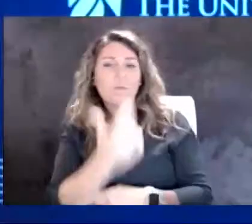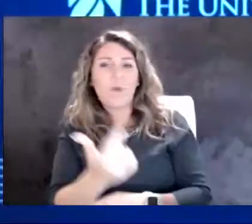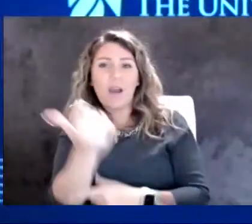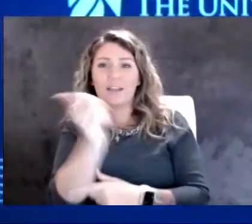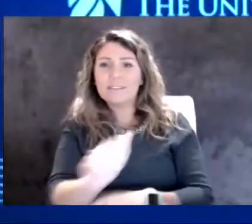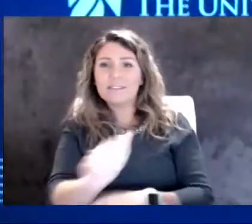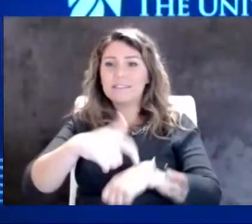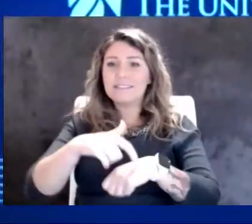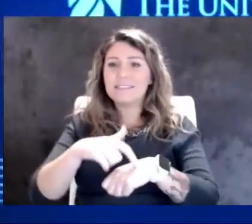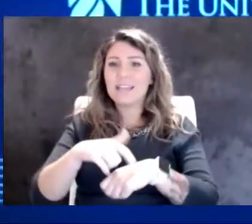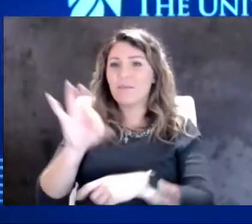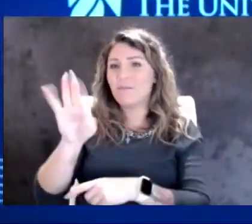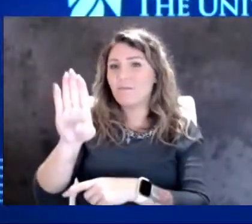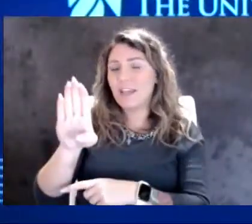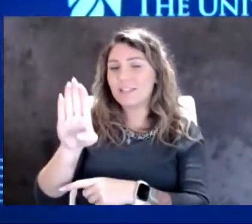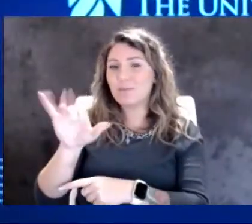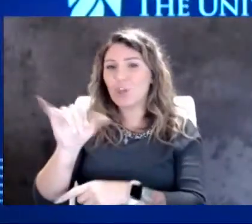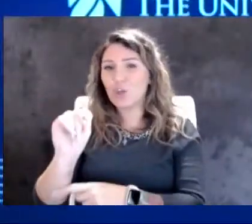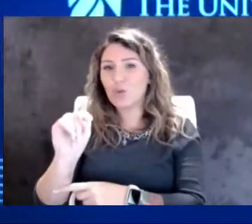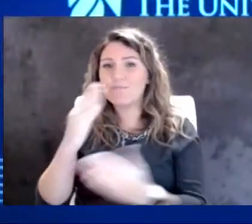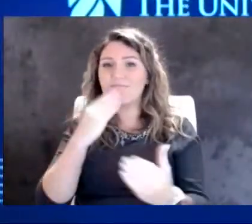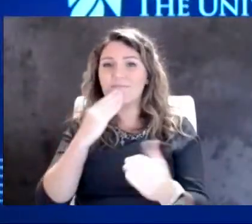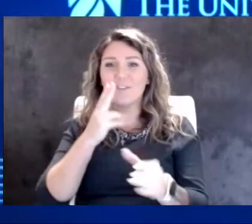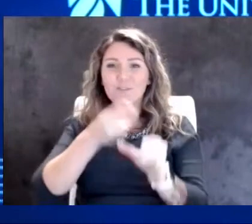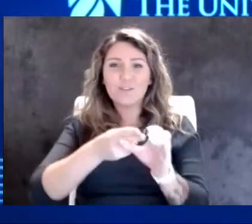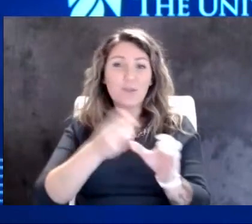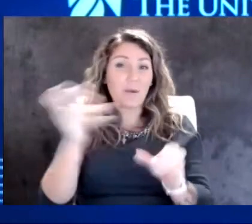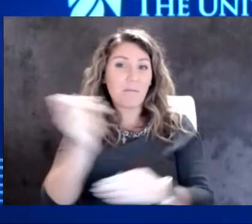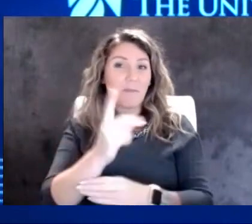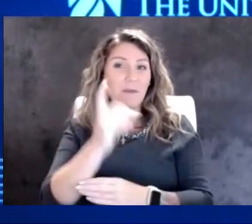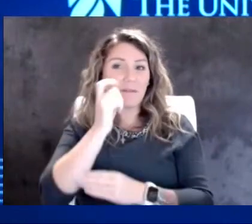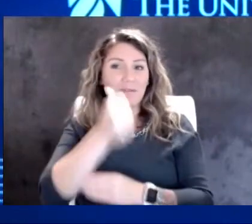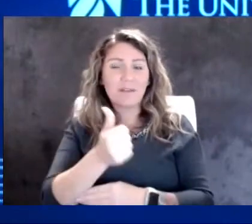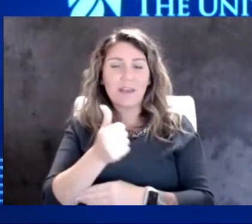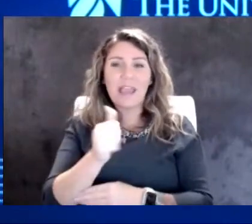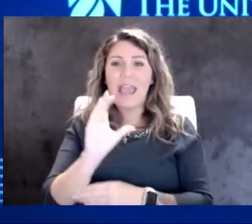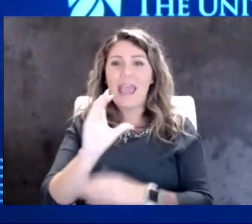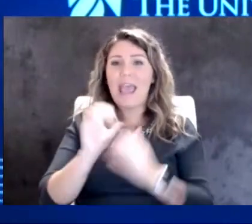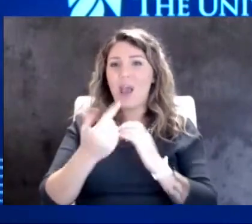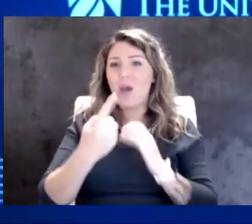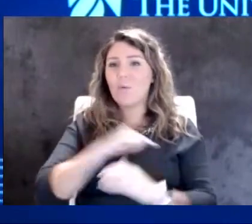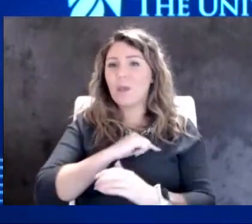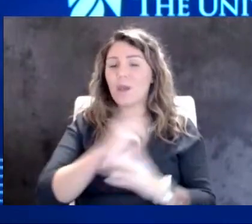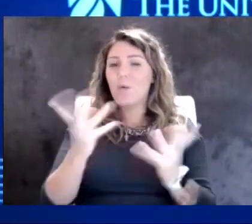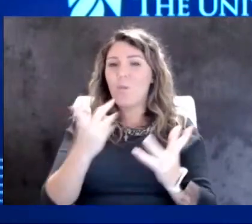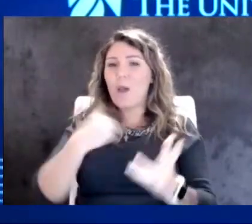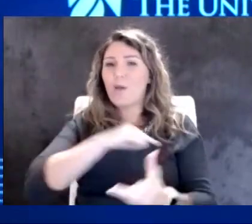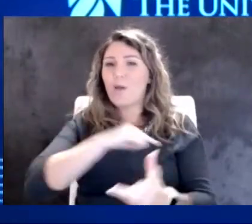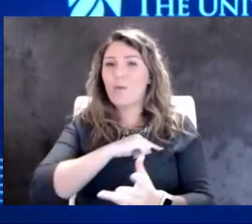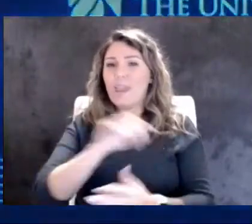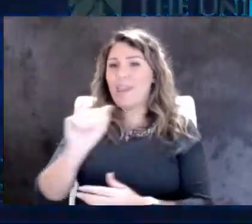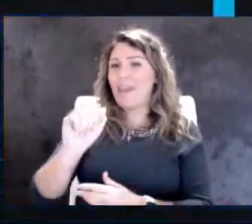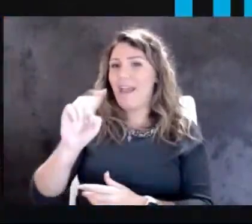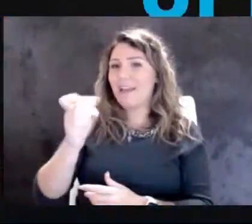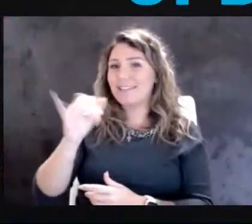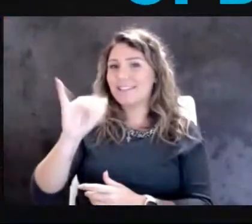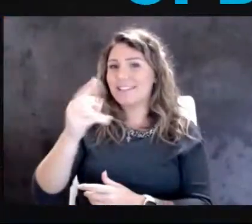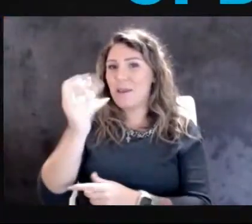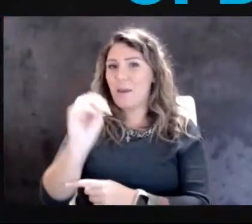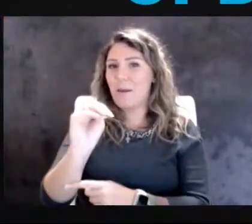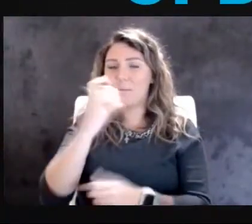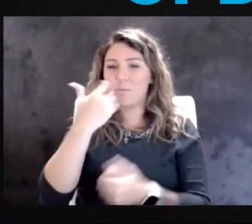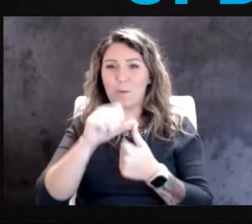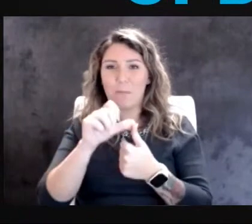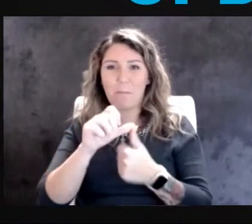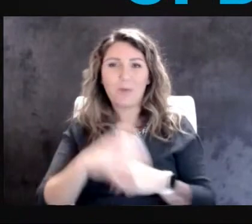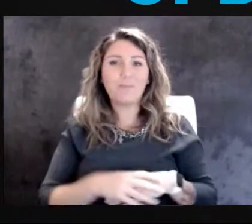channel. Thanks for joining us. We're back tomorrow. How we, what we, axiom. Remember that. We'll see you soon. Subscribe